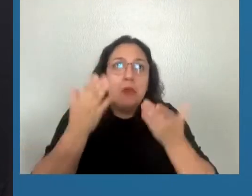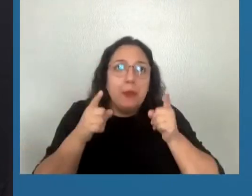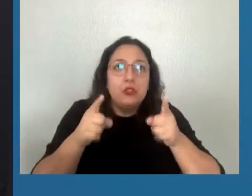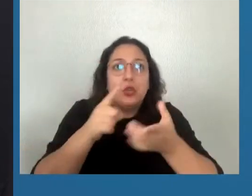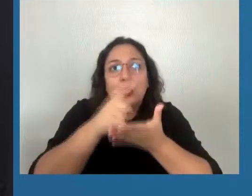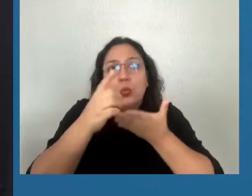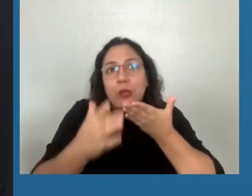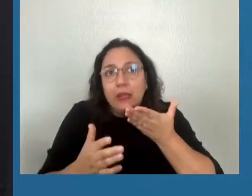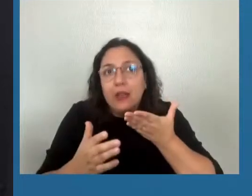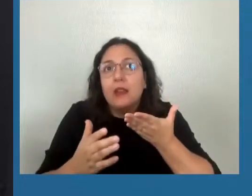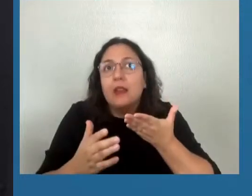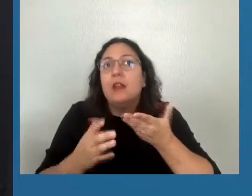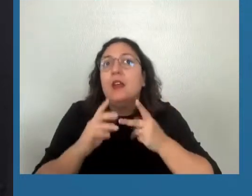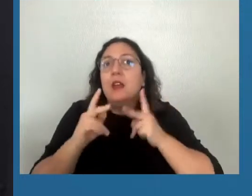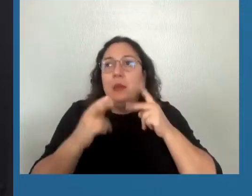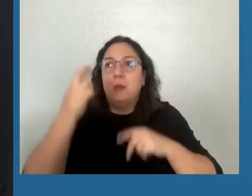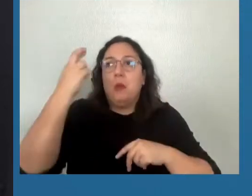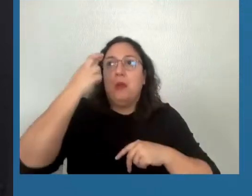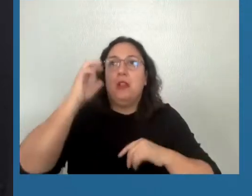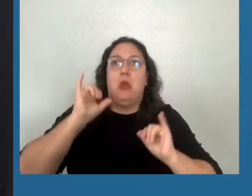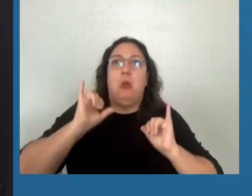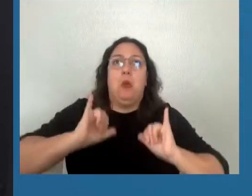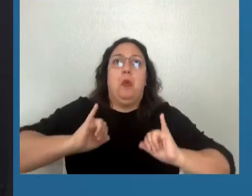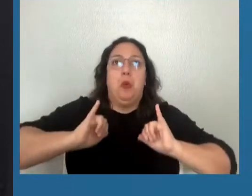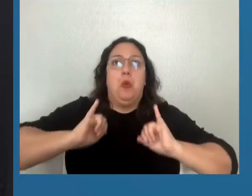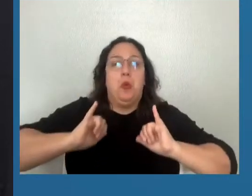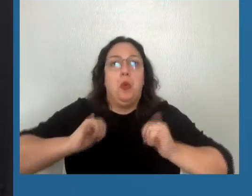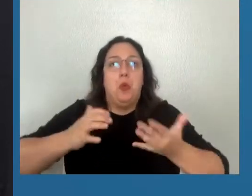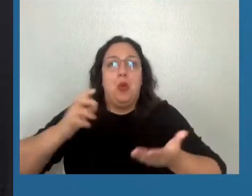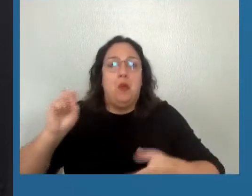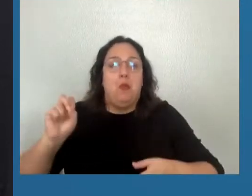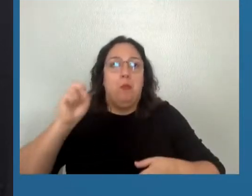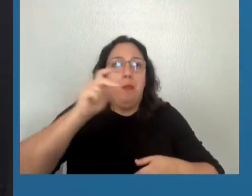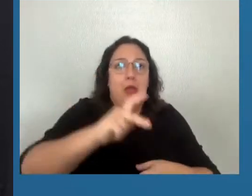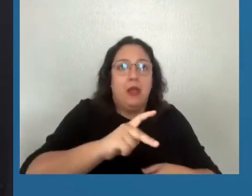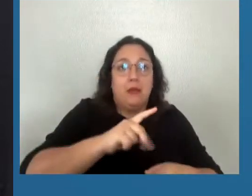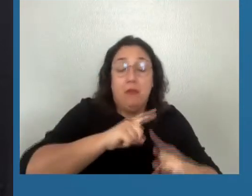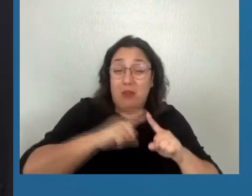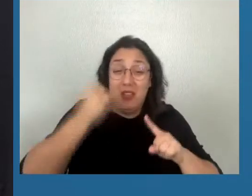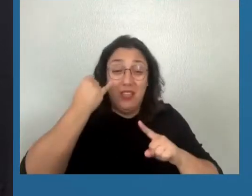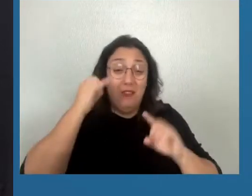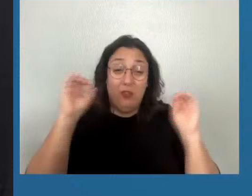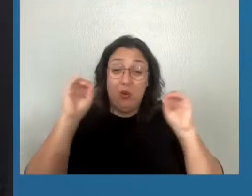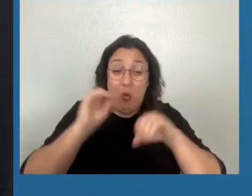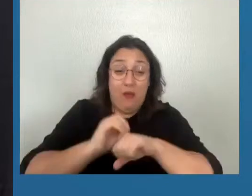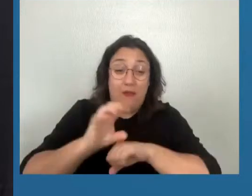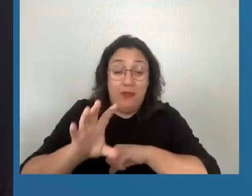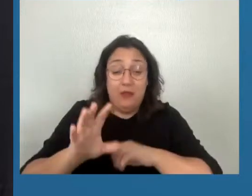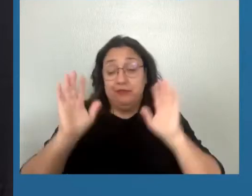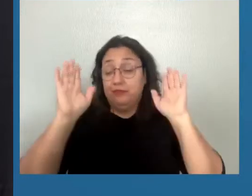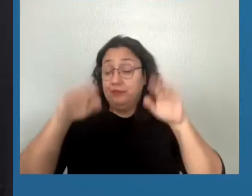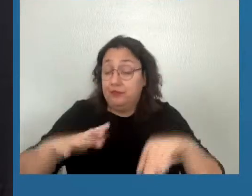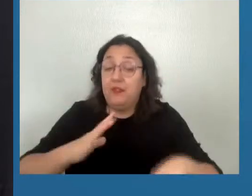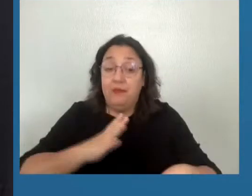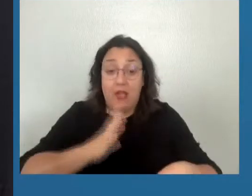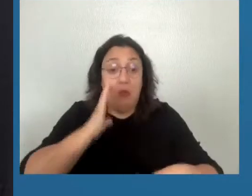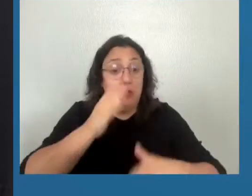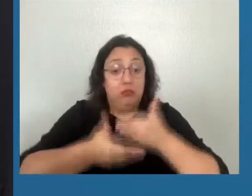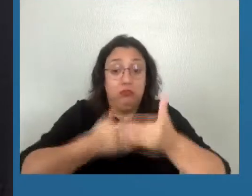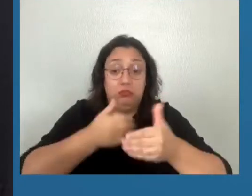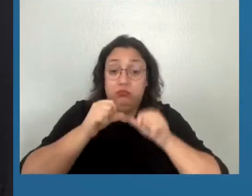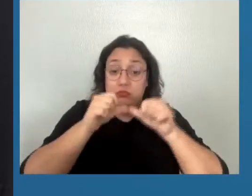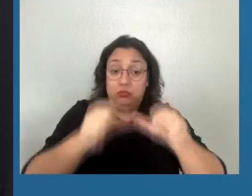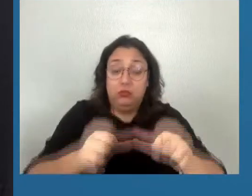people back, because this is a very serious matter. But if it had no effect, then we're going to continue on the process we're on right now. And how are those batches